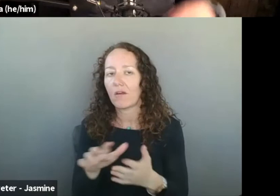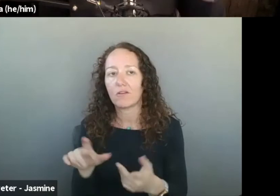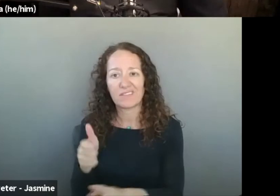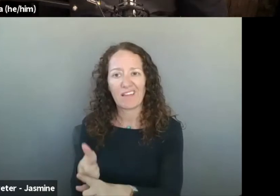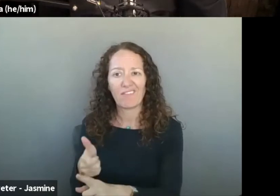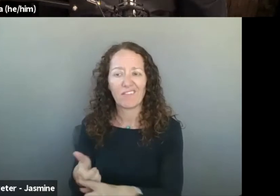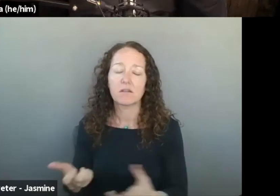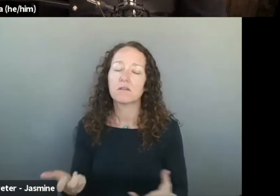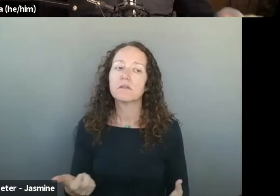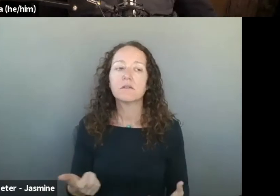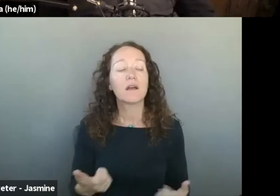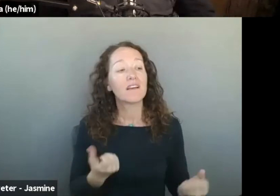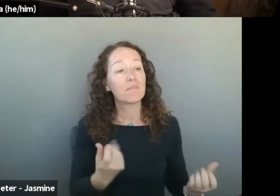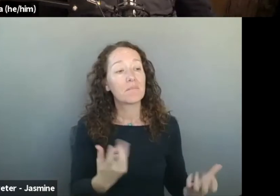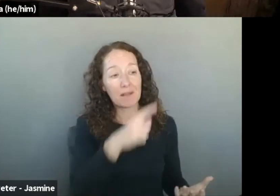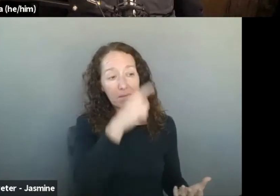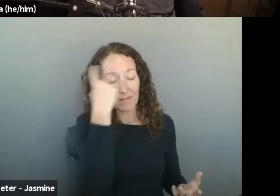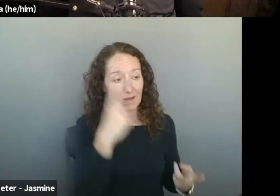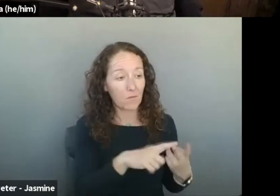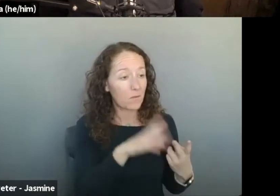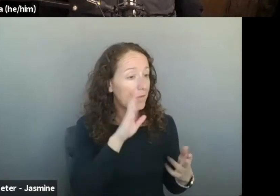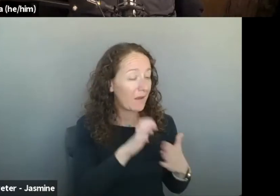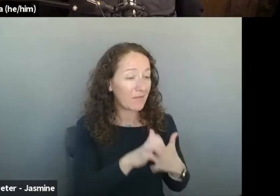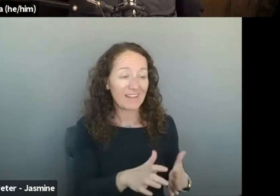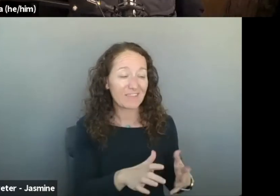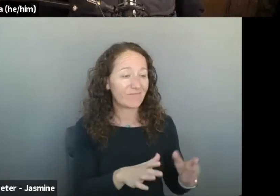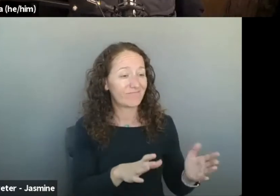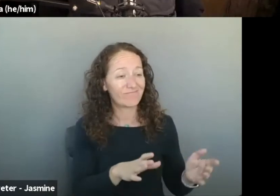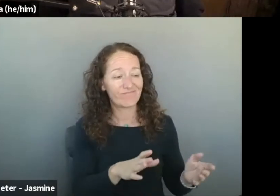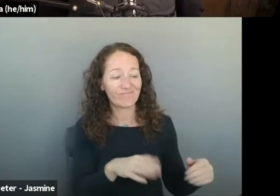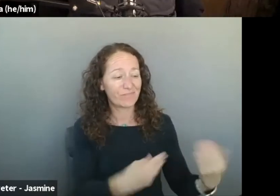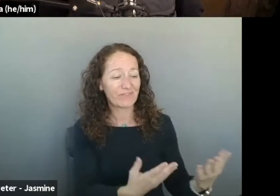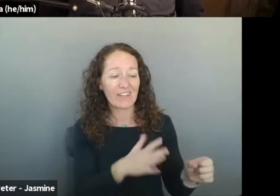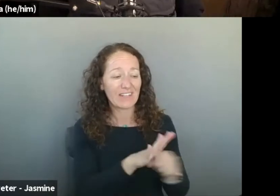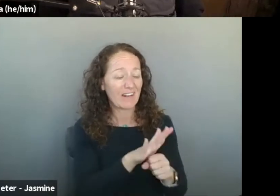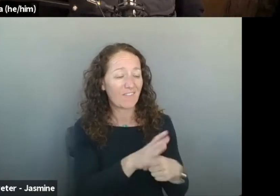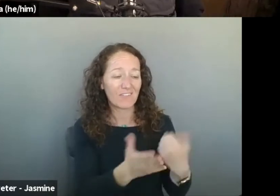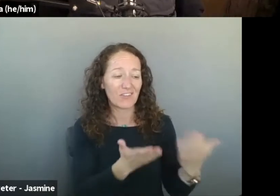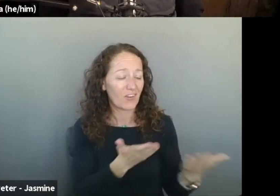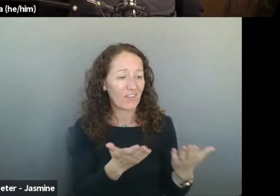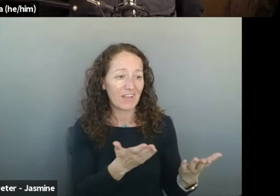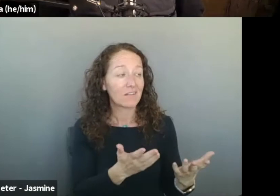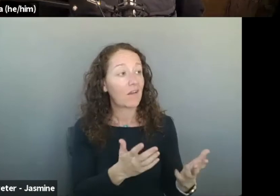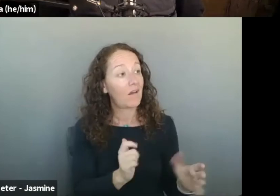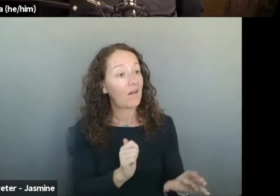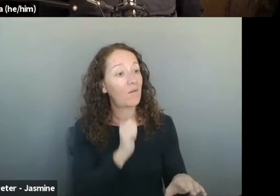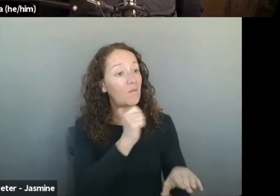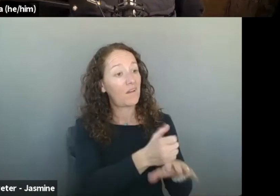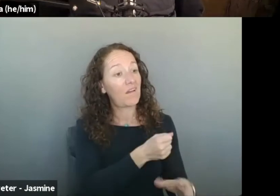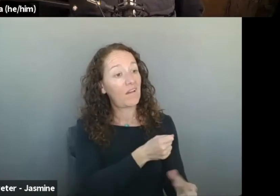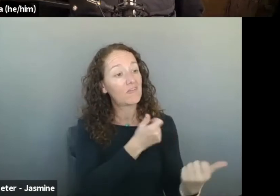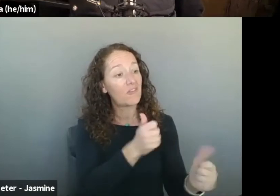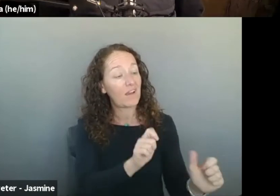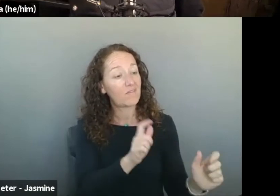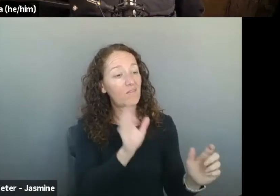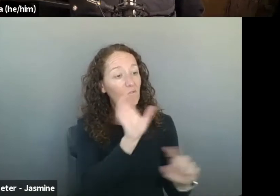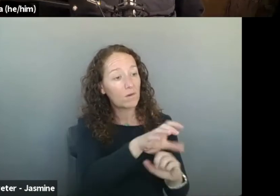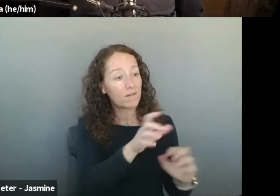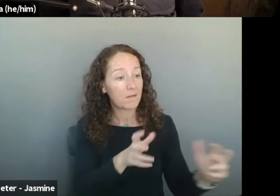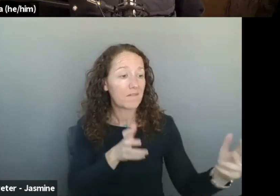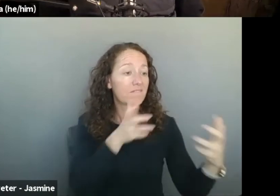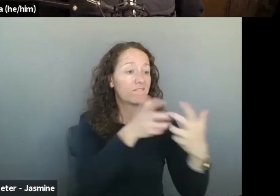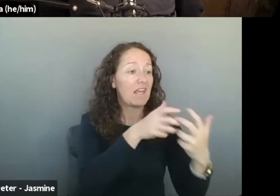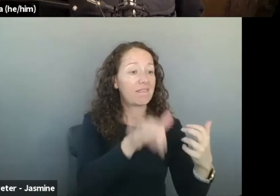by setting them up for failure with this corporate structure of leadership, where we're calling,